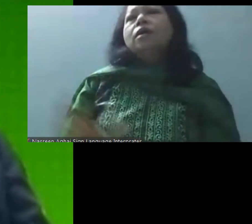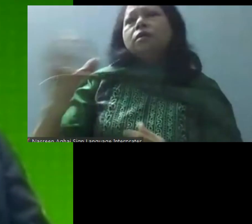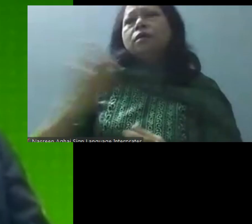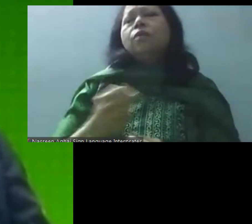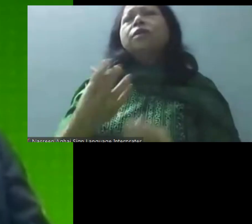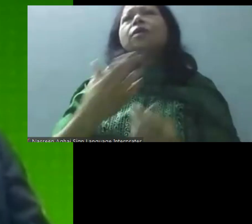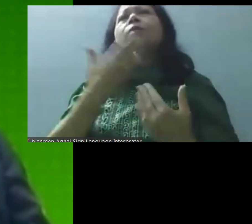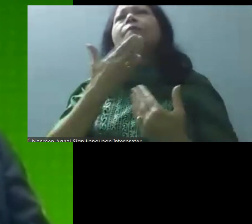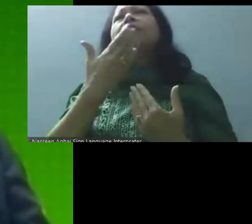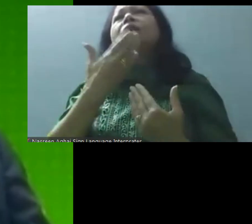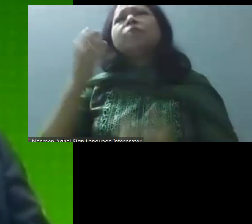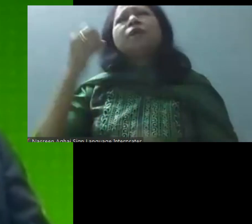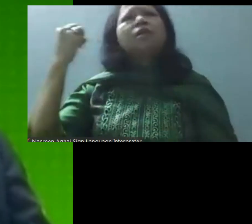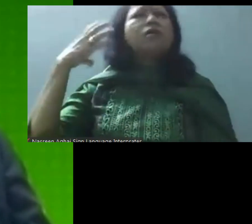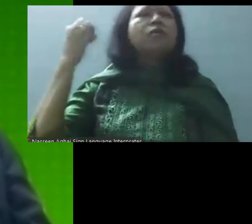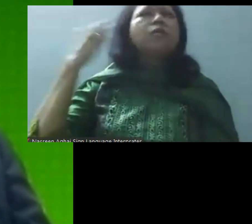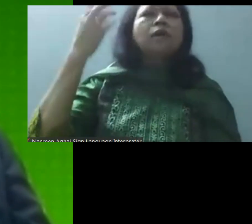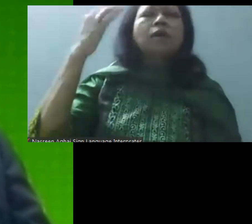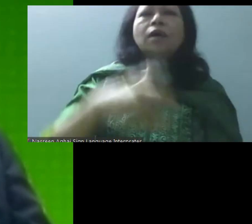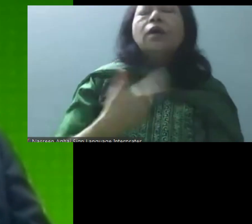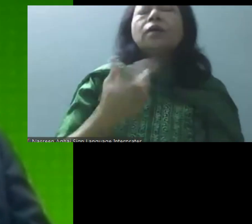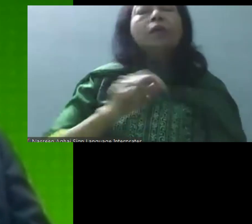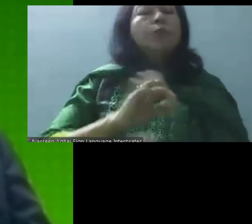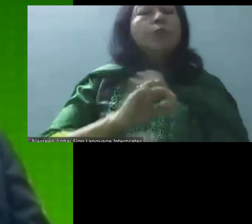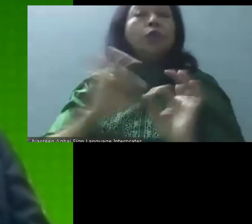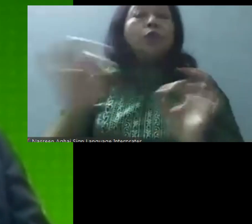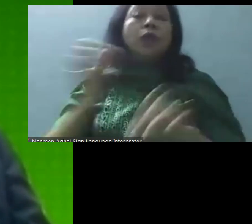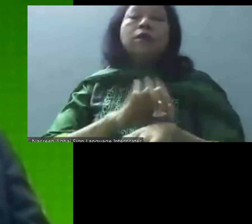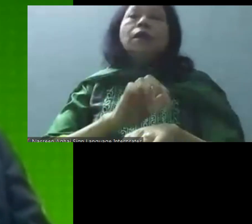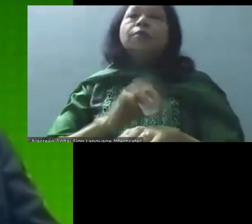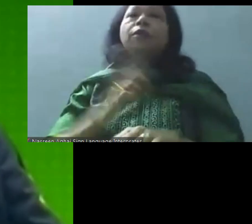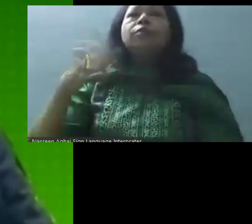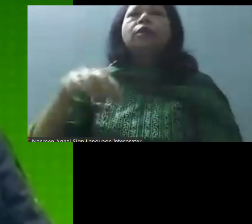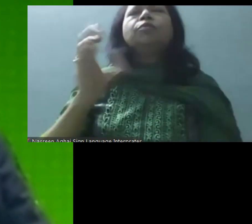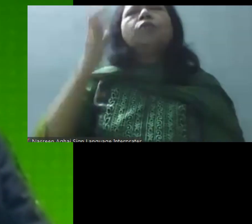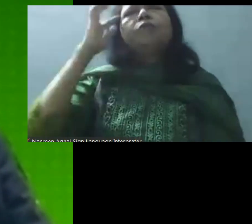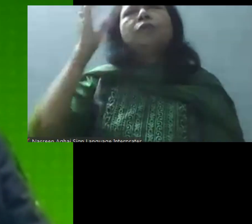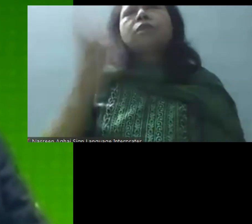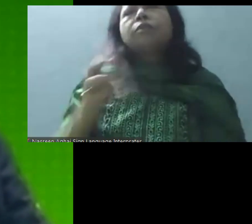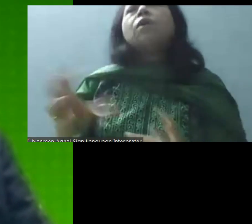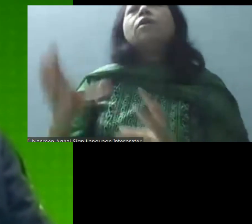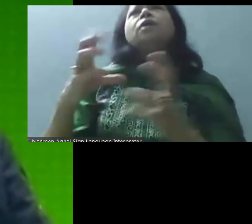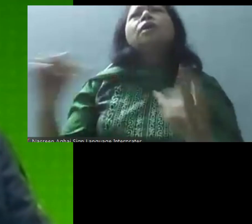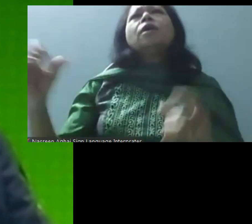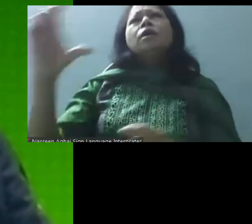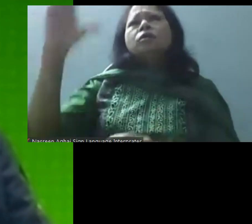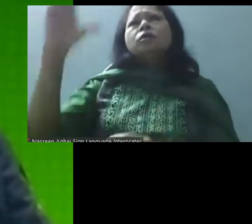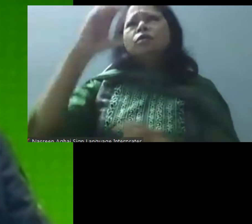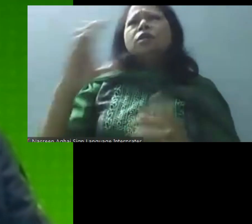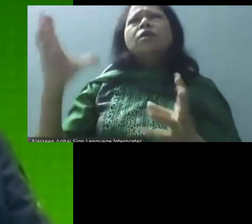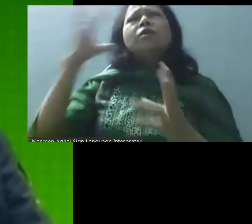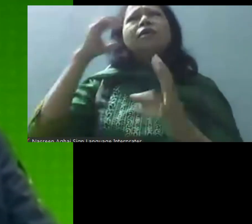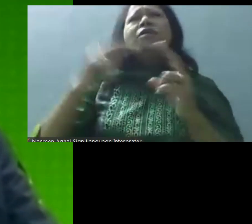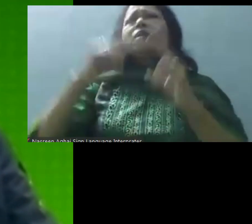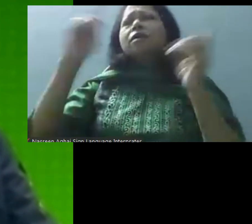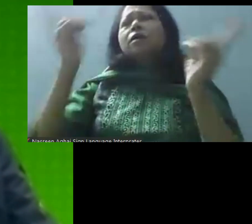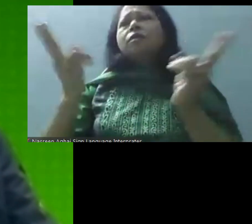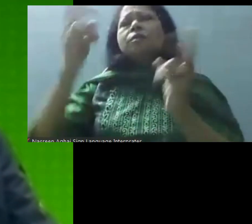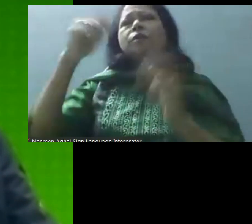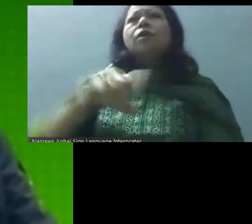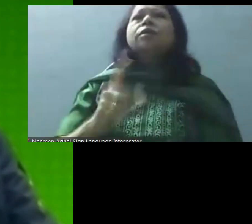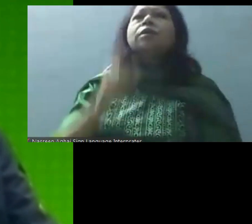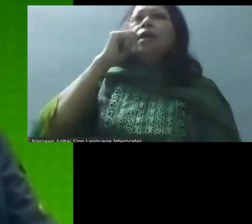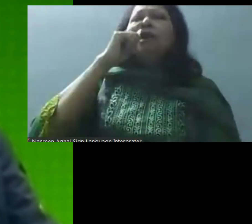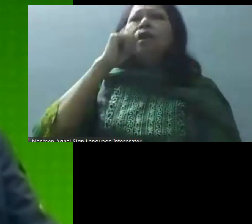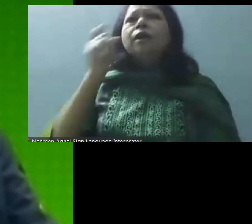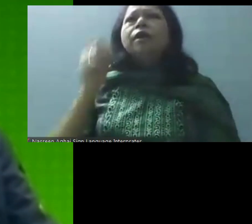other material in time. And also because of some of the socio-cultural norms in which the girls students found